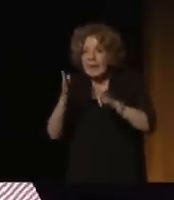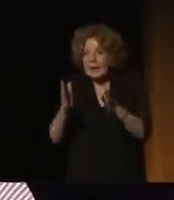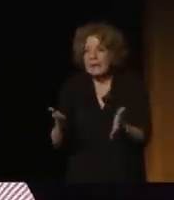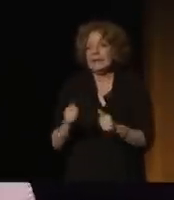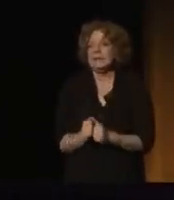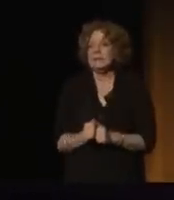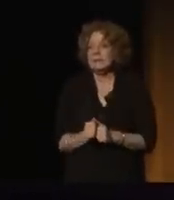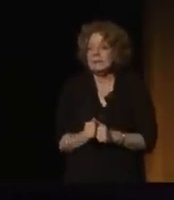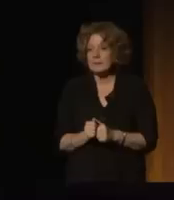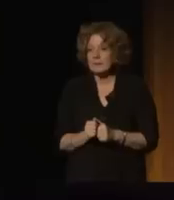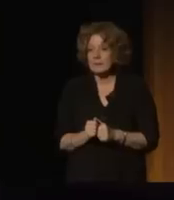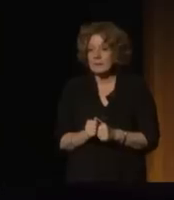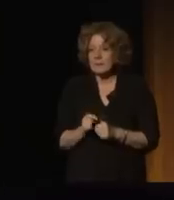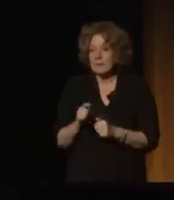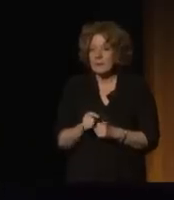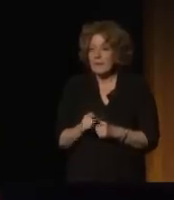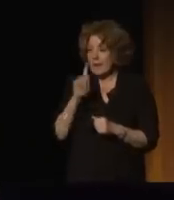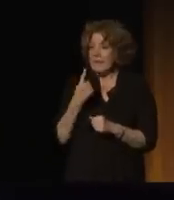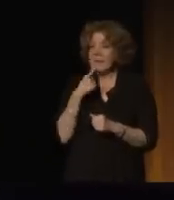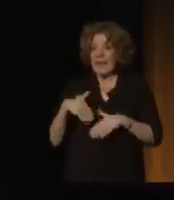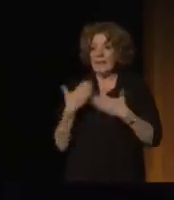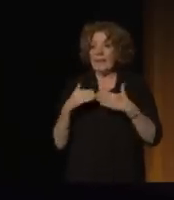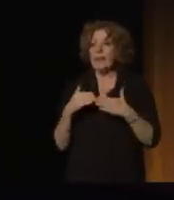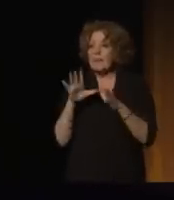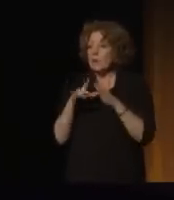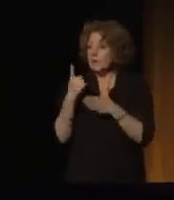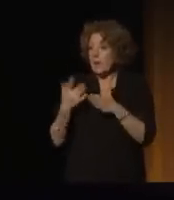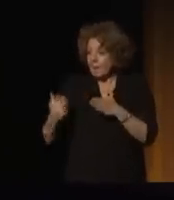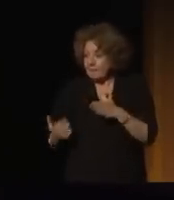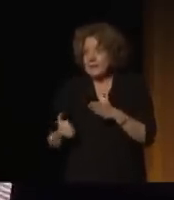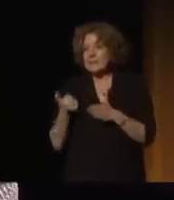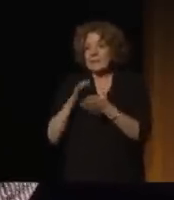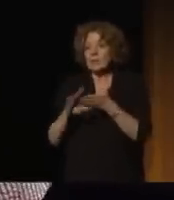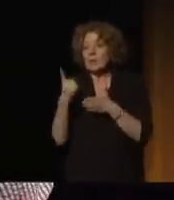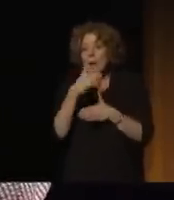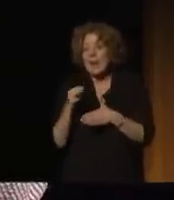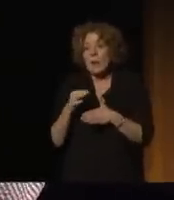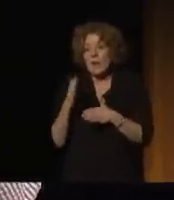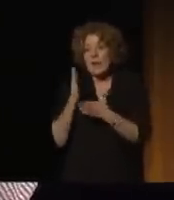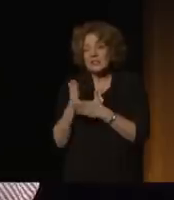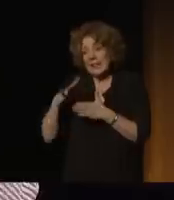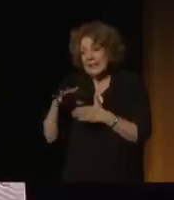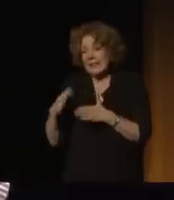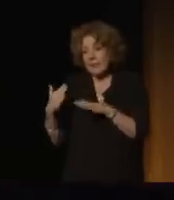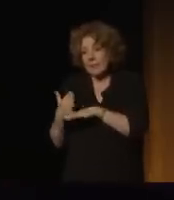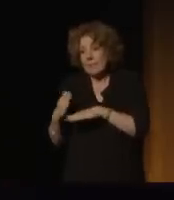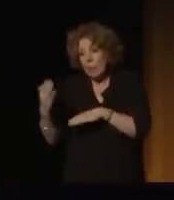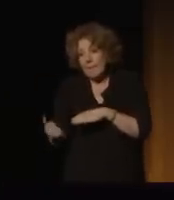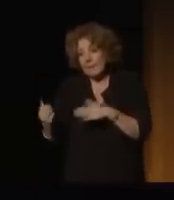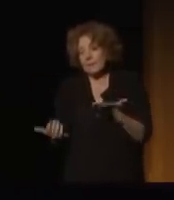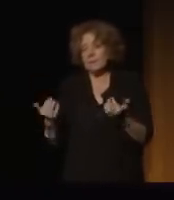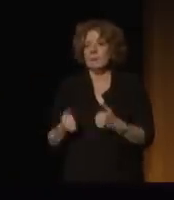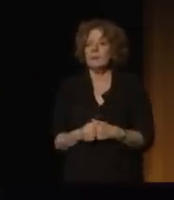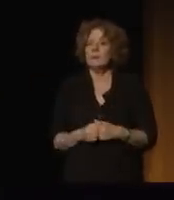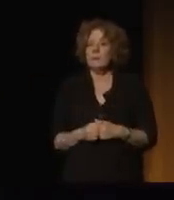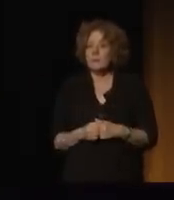mm-hmm. You know, who can't say anything because they make $6 an hour and they need to make that $6 an hour. Mm-hmm. Those are the people that these